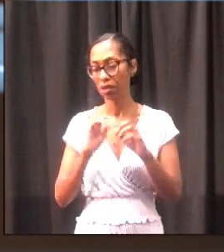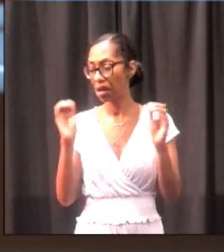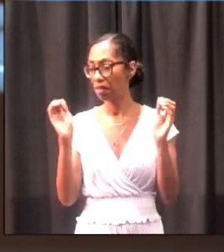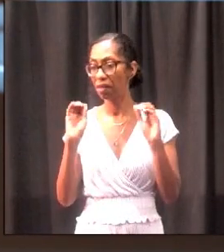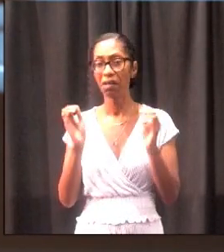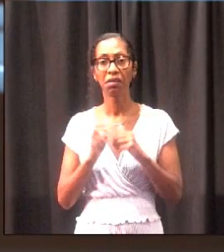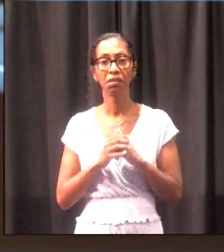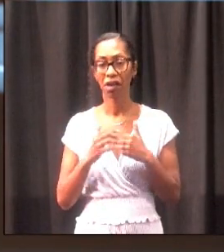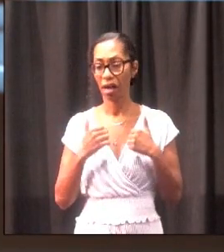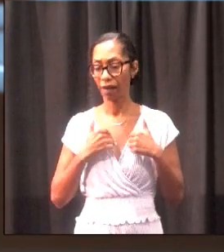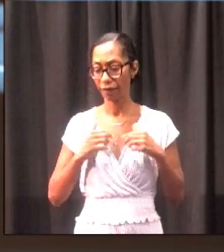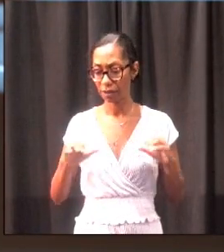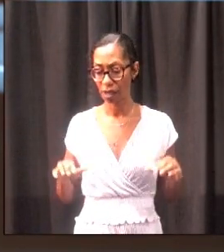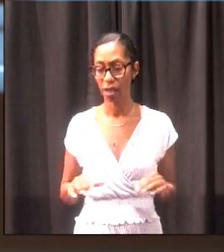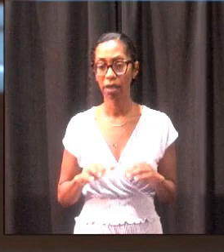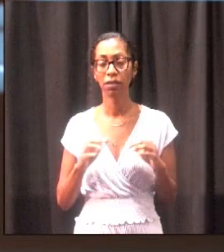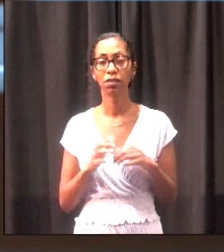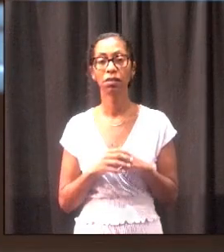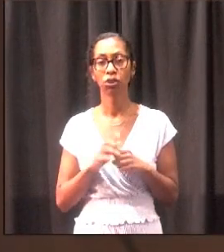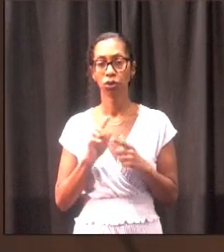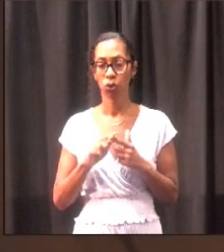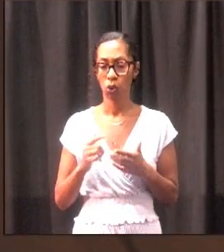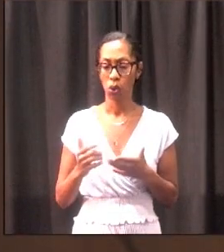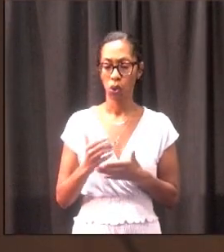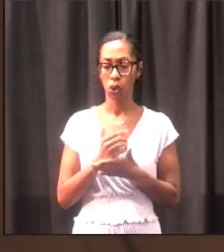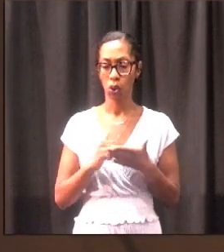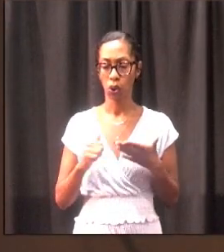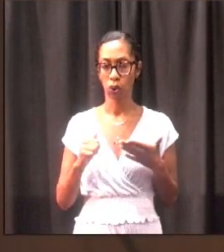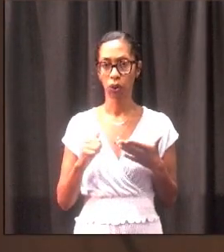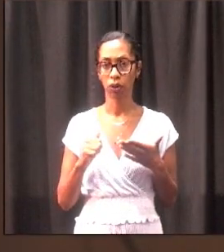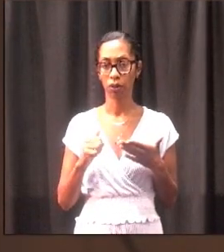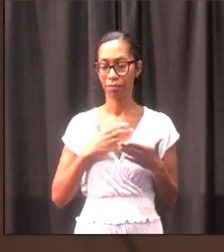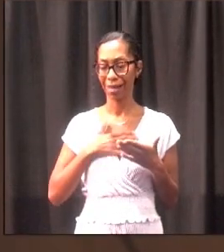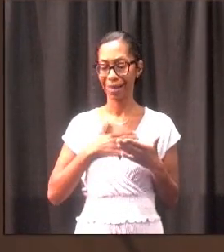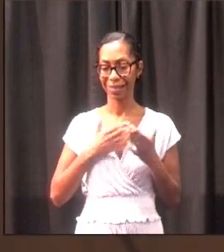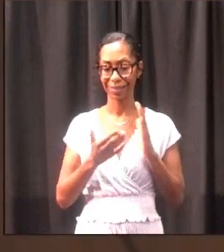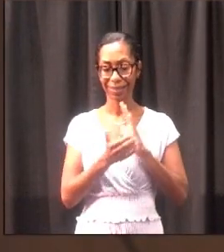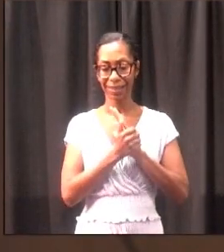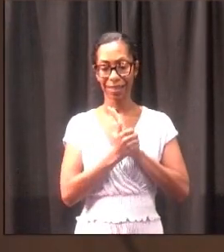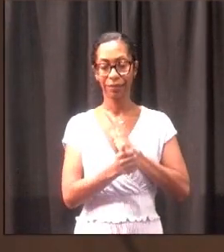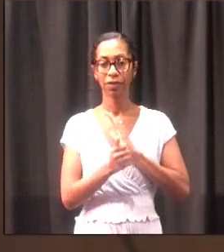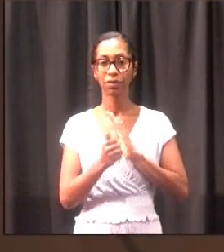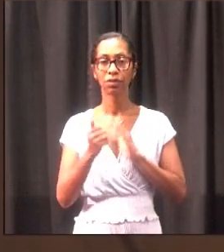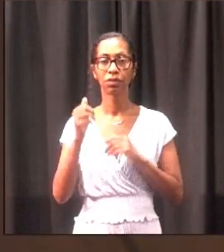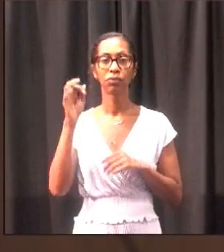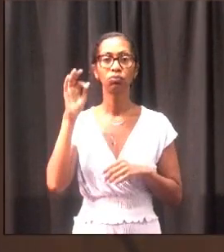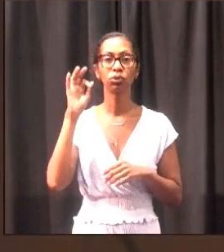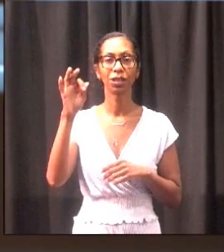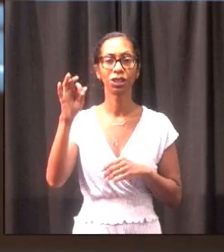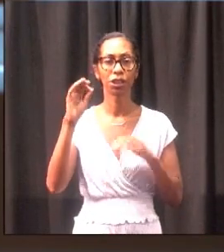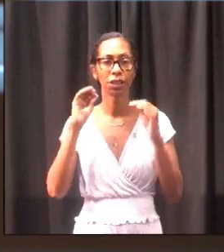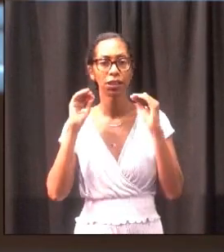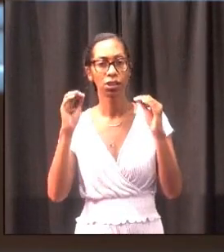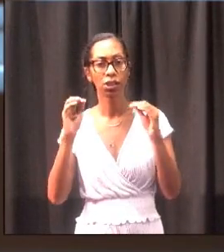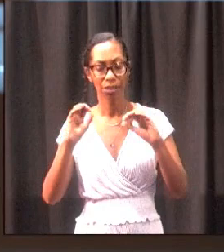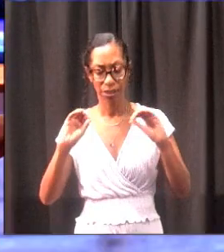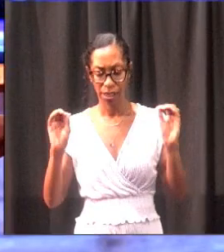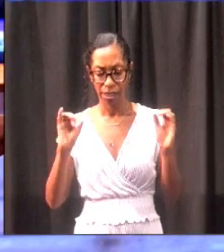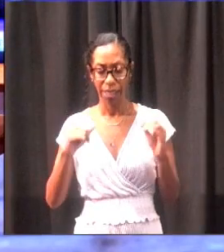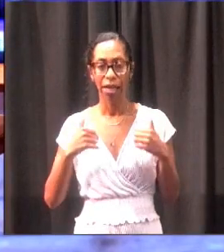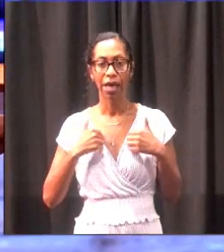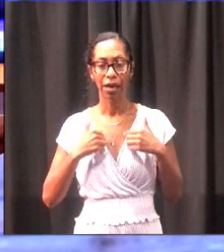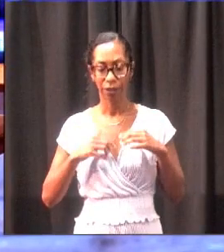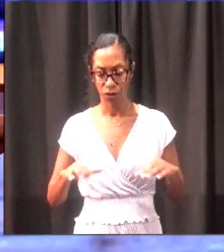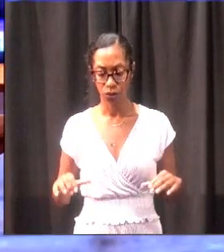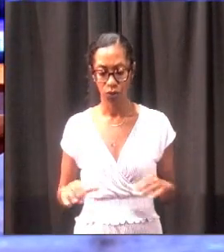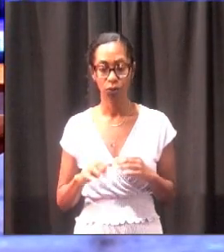Nothing Pastor Kearney has done to earn the gift of preaching and teaching. There's nothing I've done that